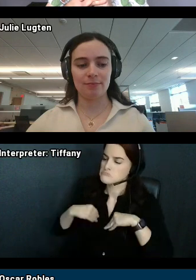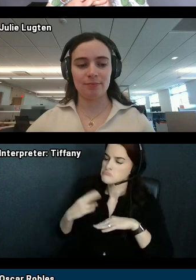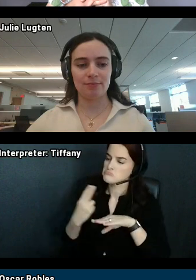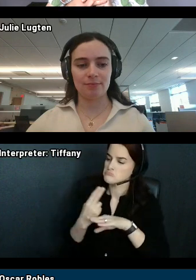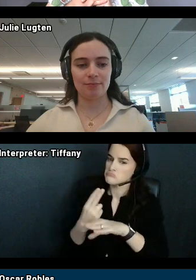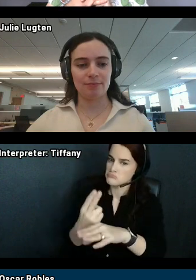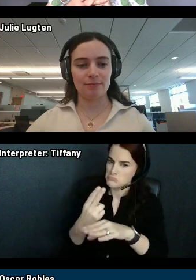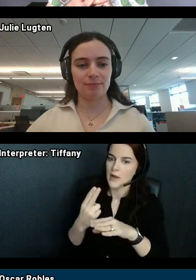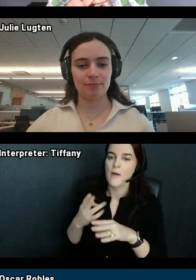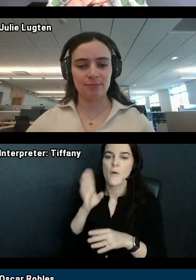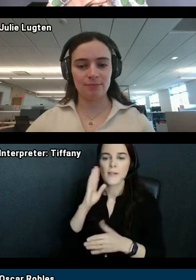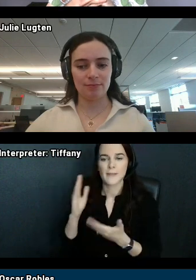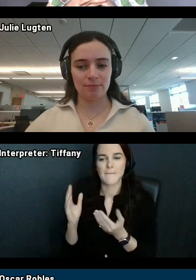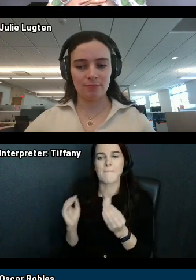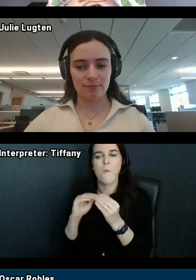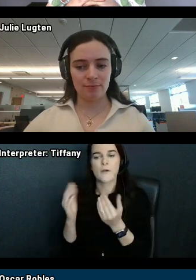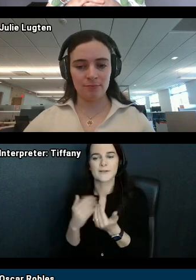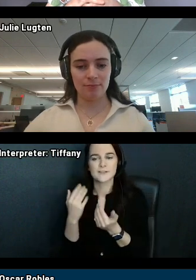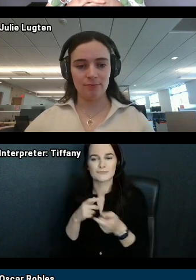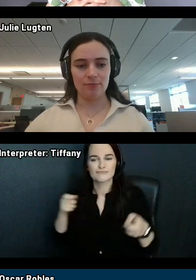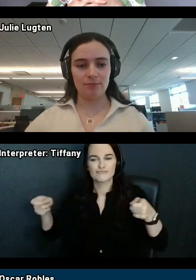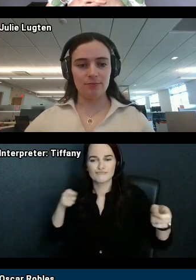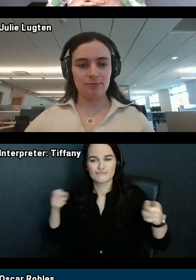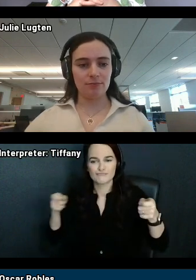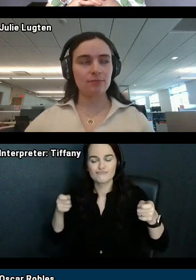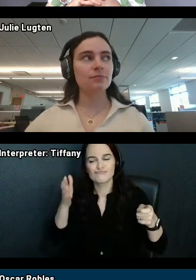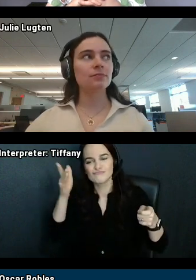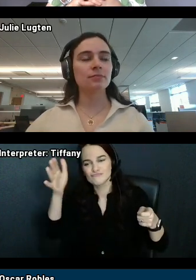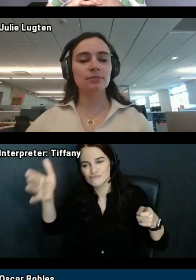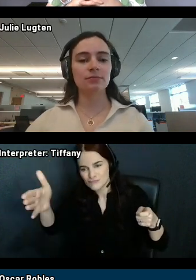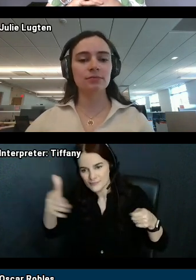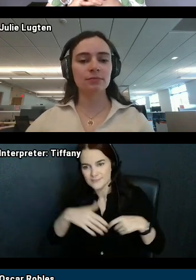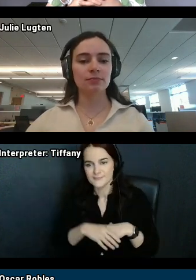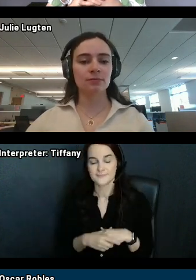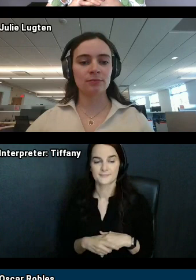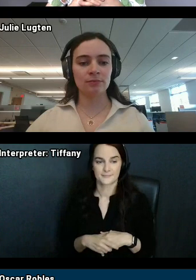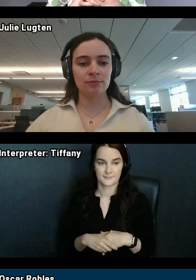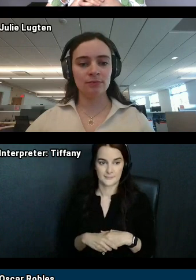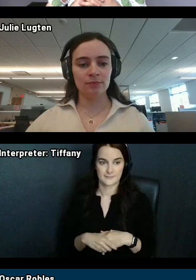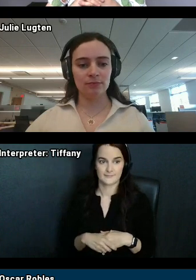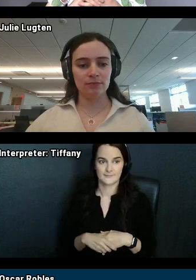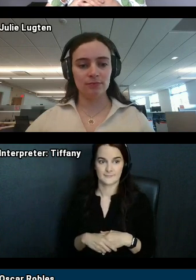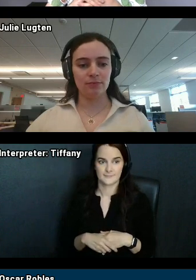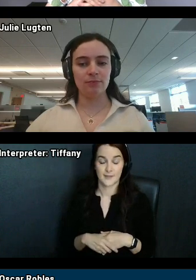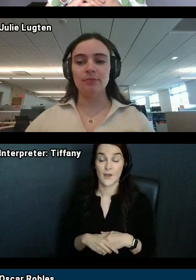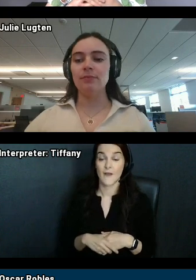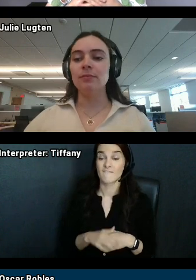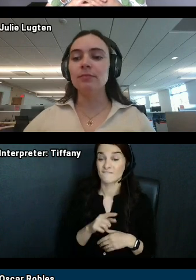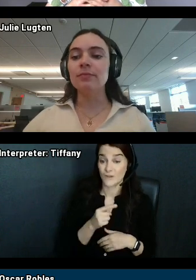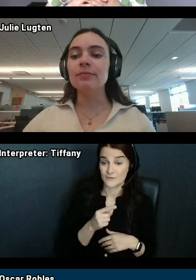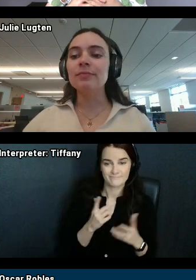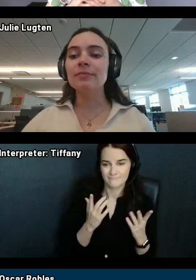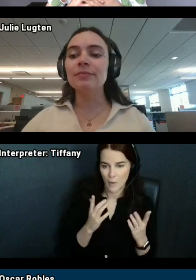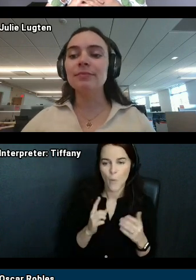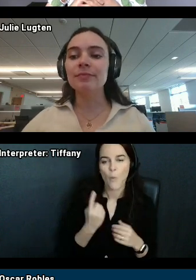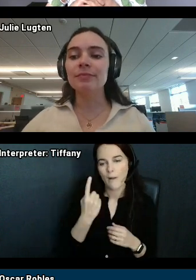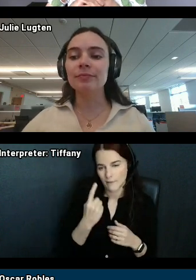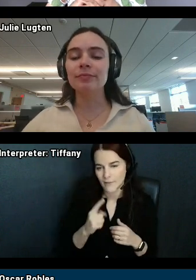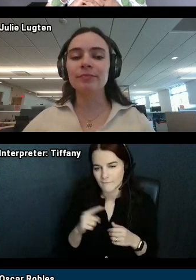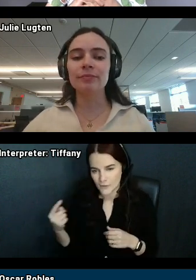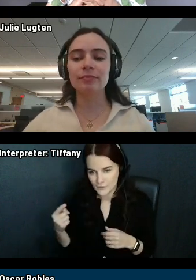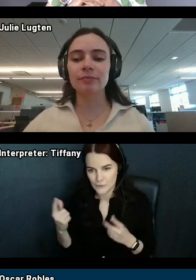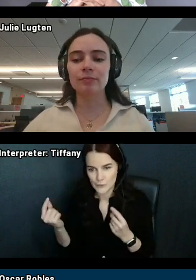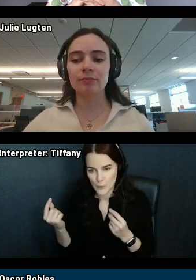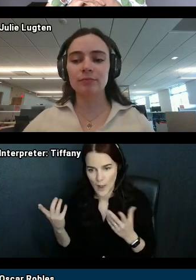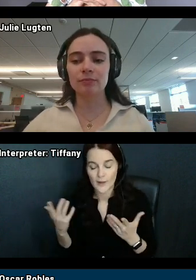things in the future. Now, one of the first things you'll want to do is organize your users into